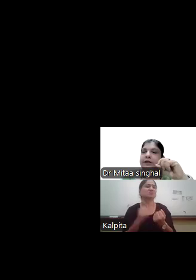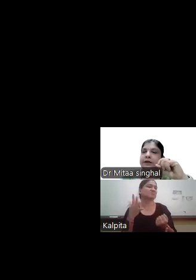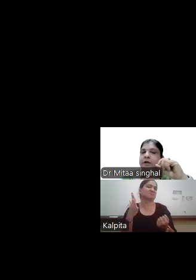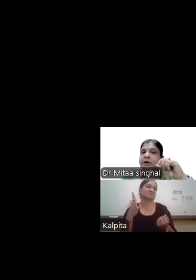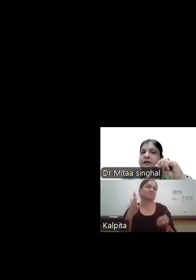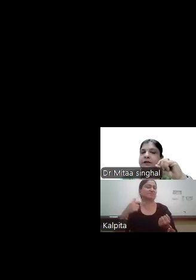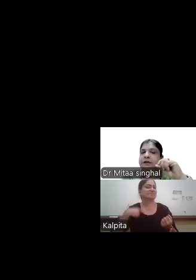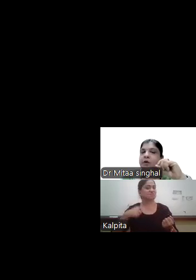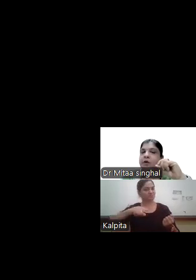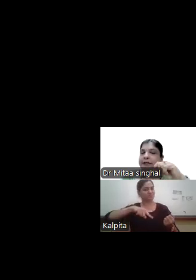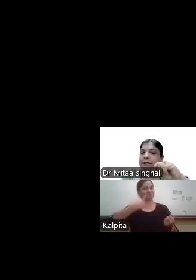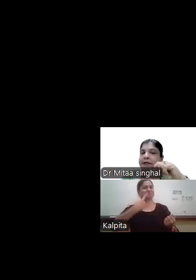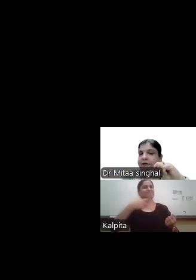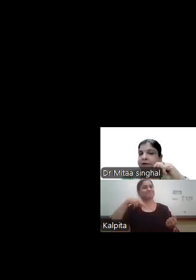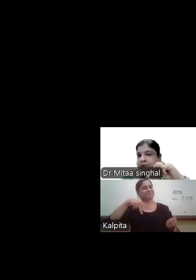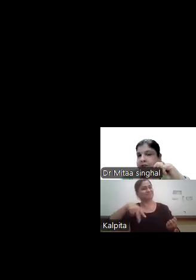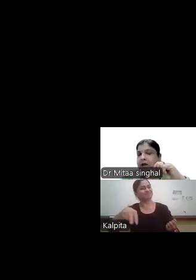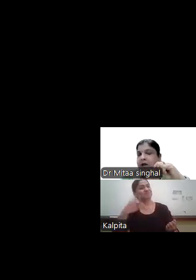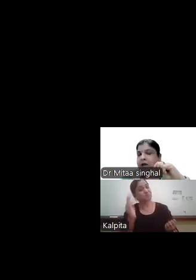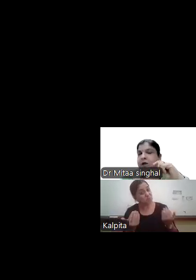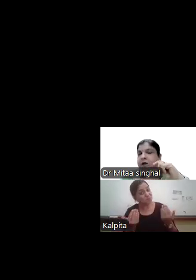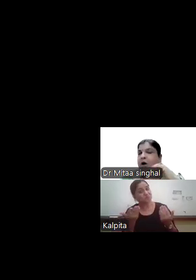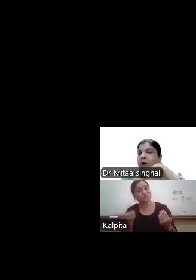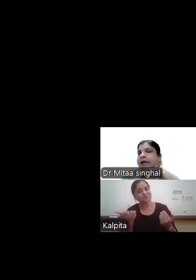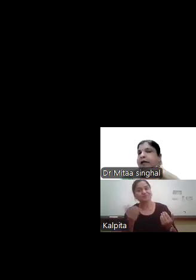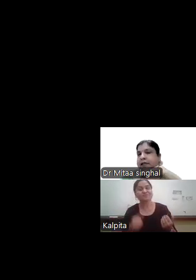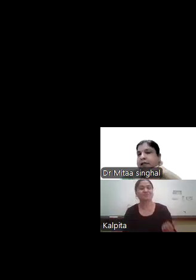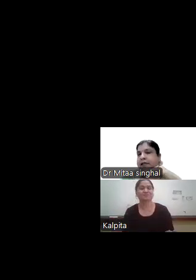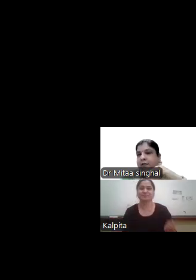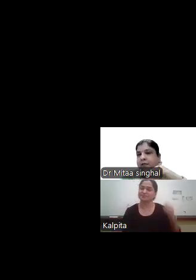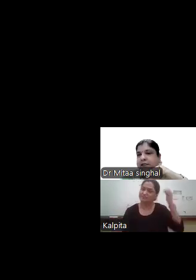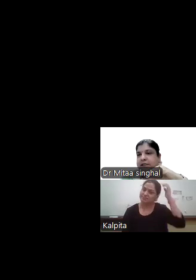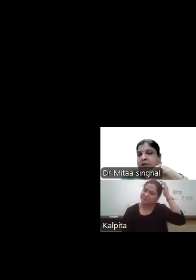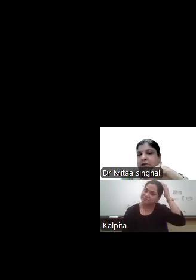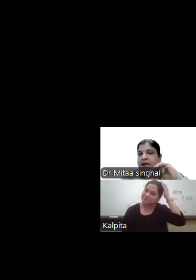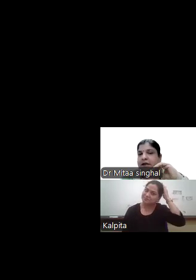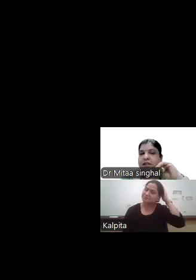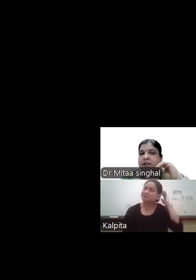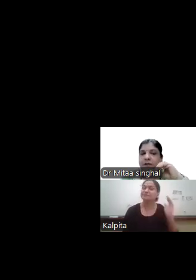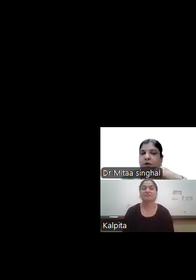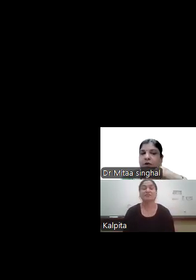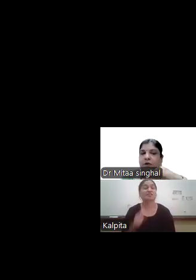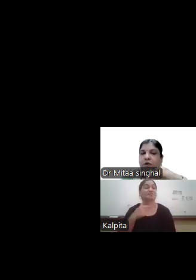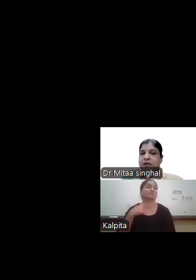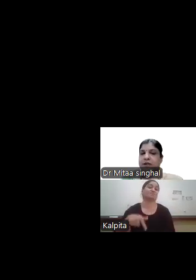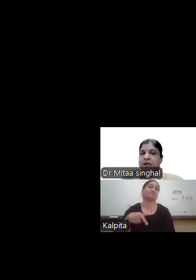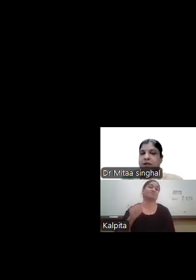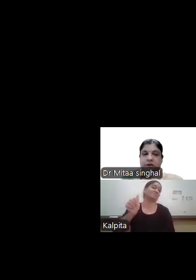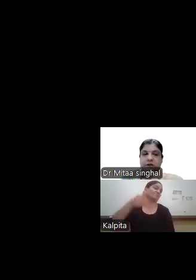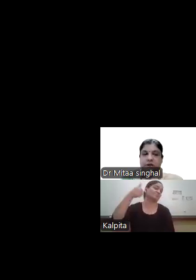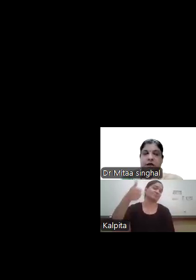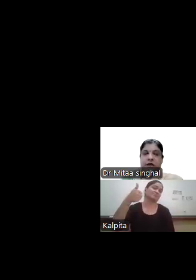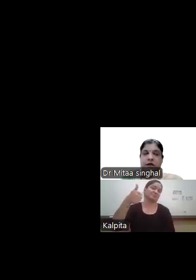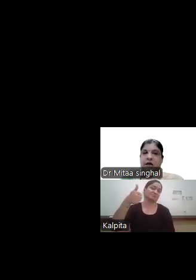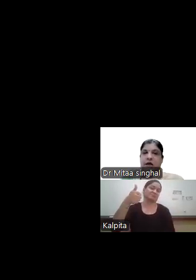from 52% to 85% without aids and appliances. So that is an achievement, that the score increased